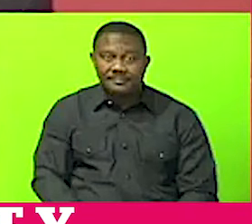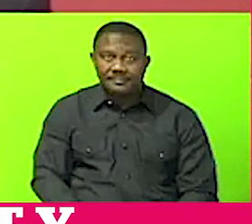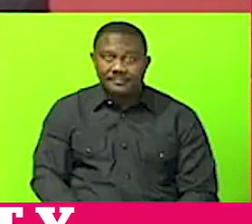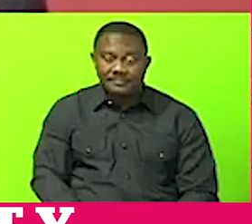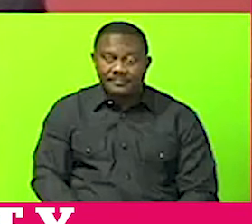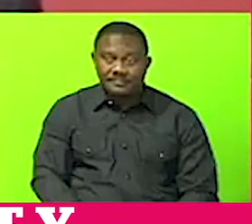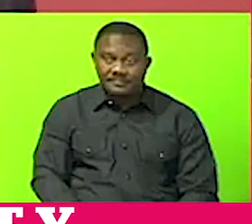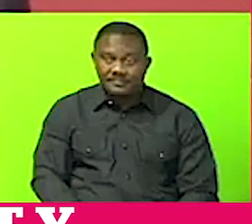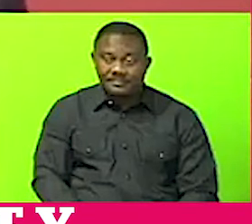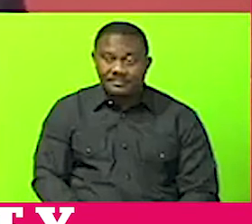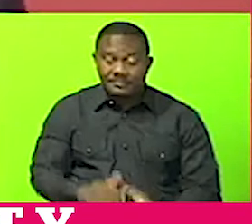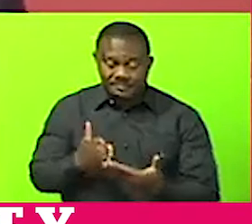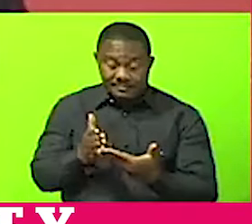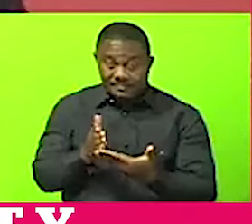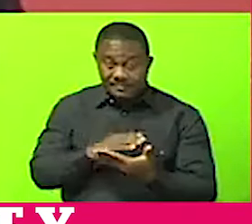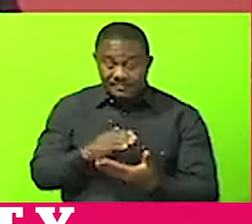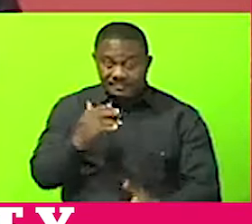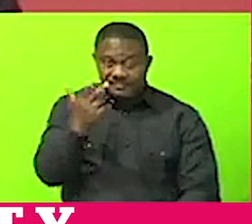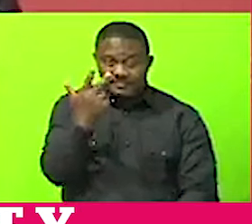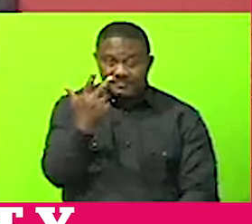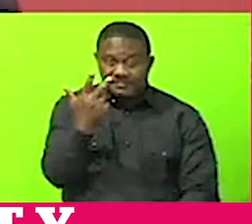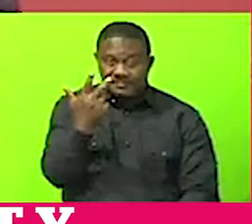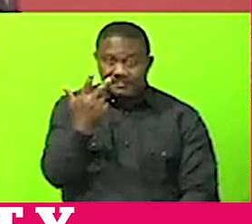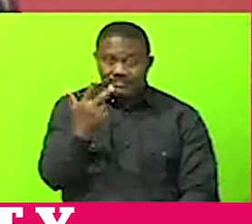two page three